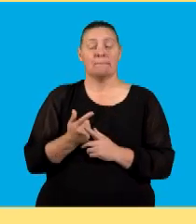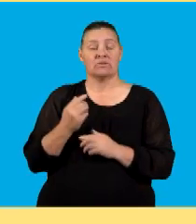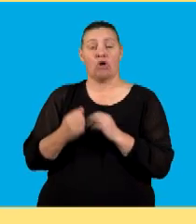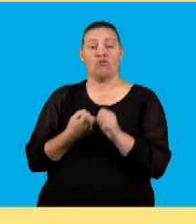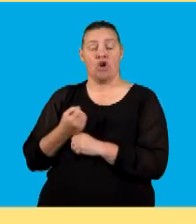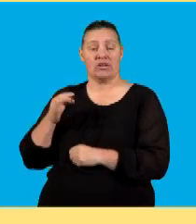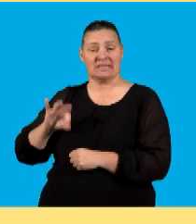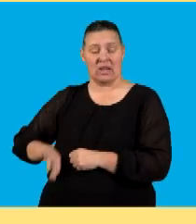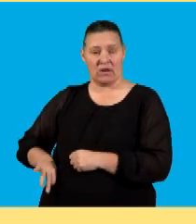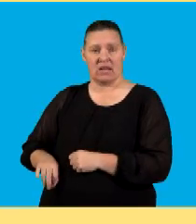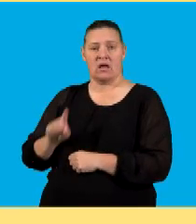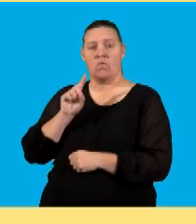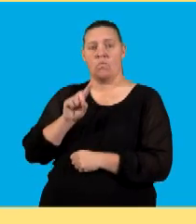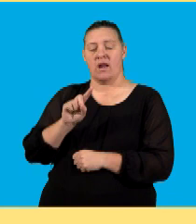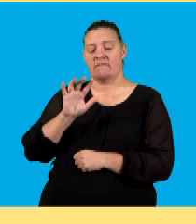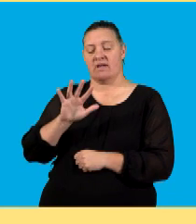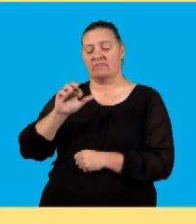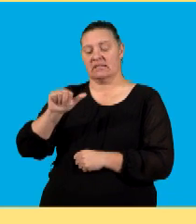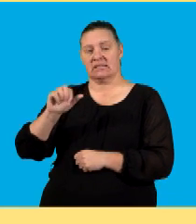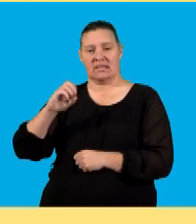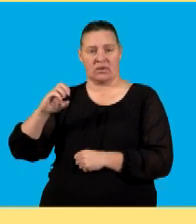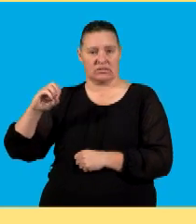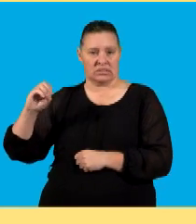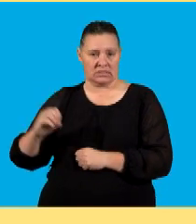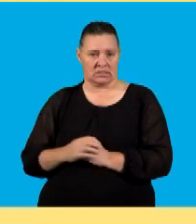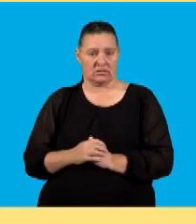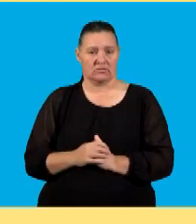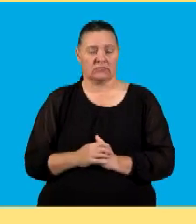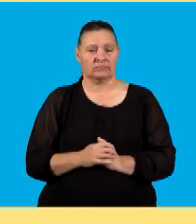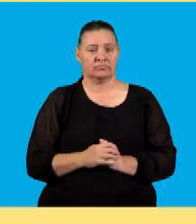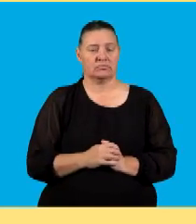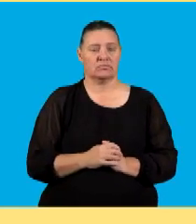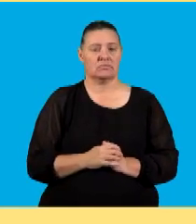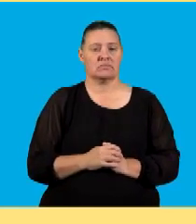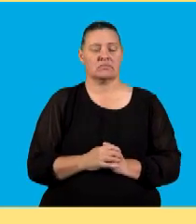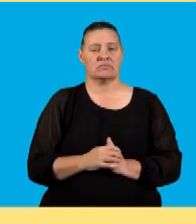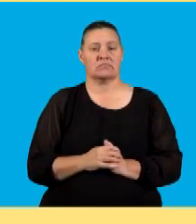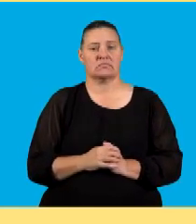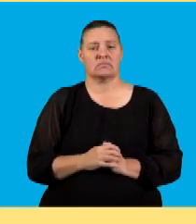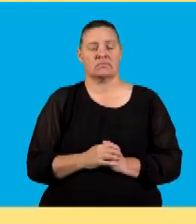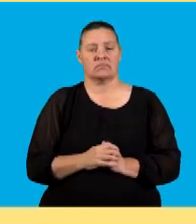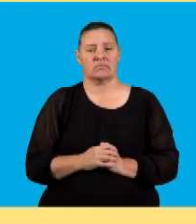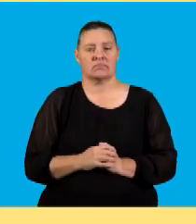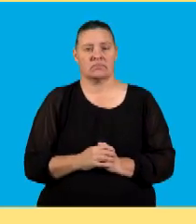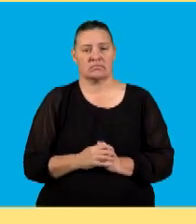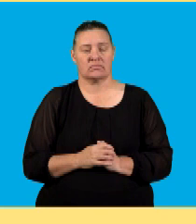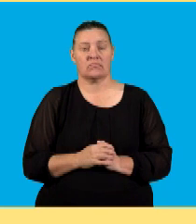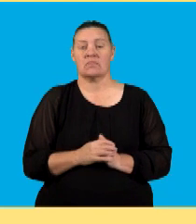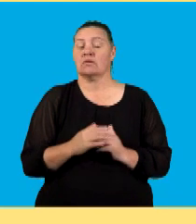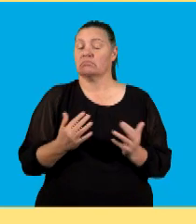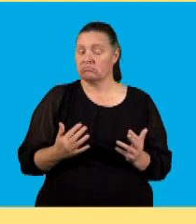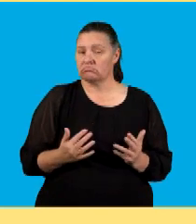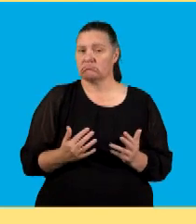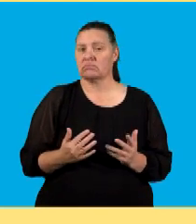her annual salary will be 156,000. No increase, but her annual salary will be